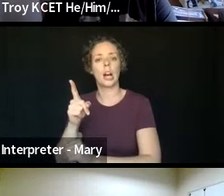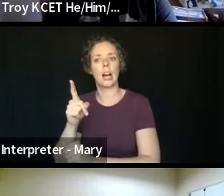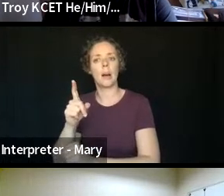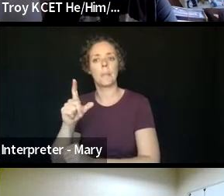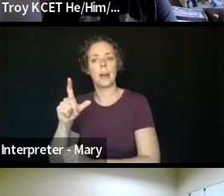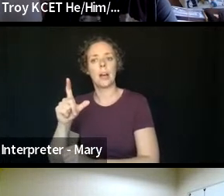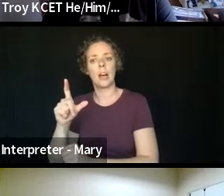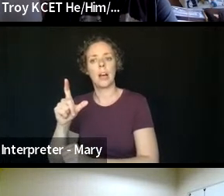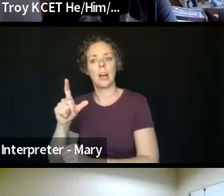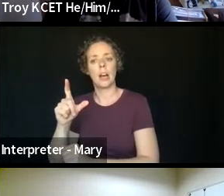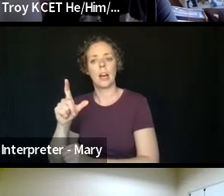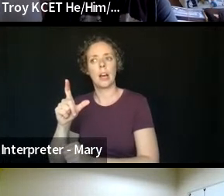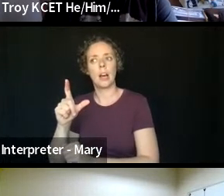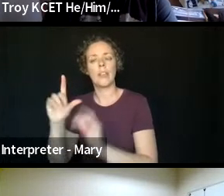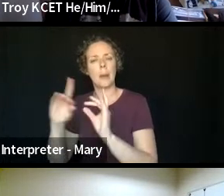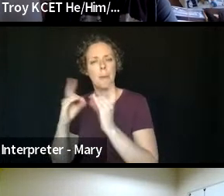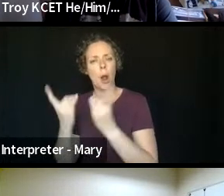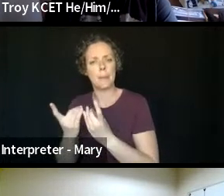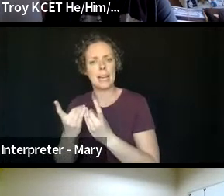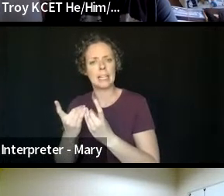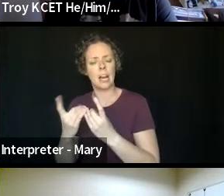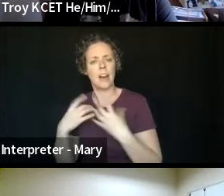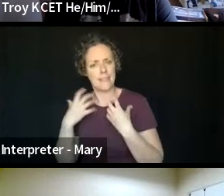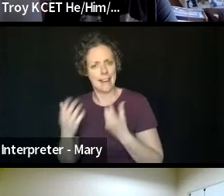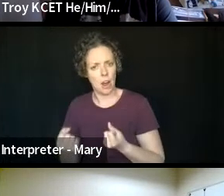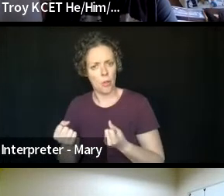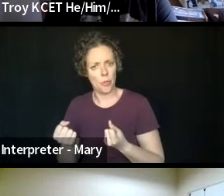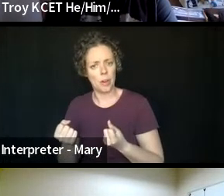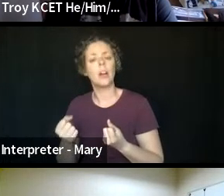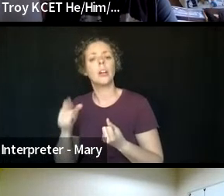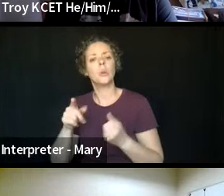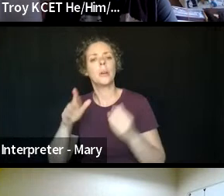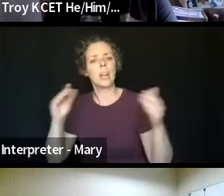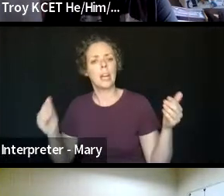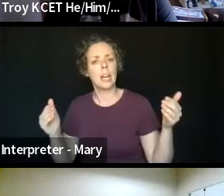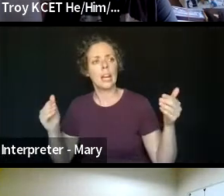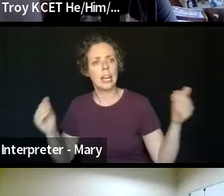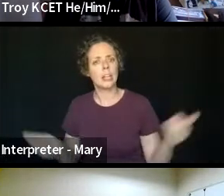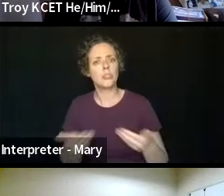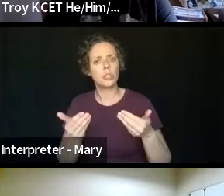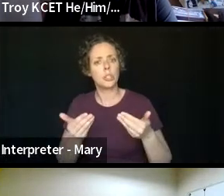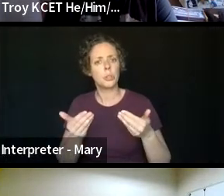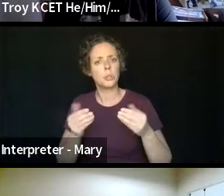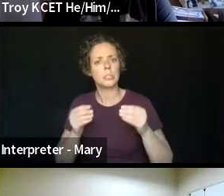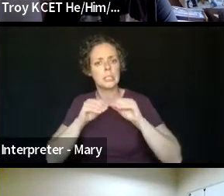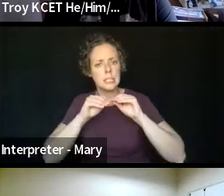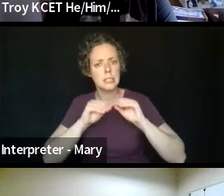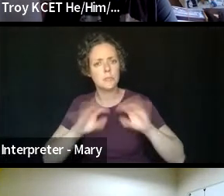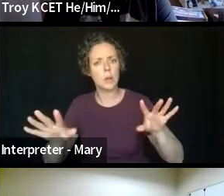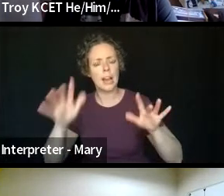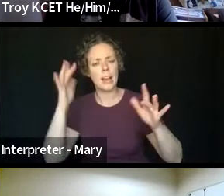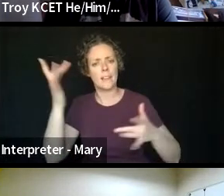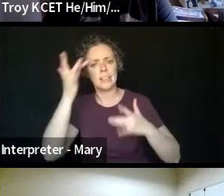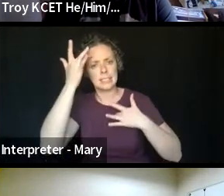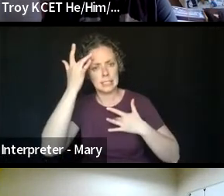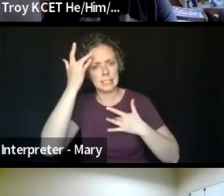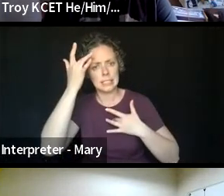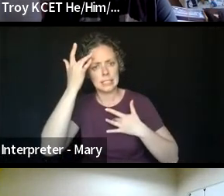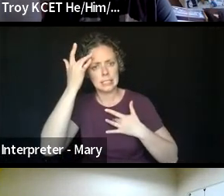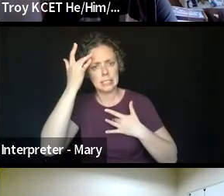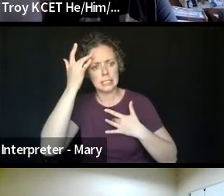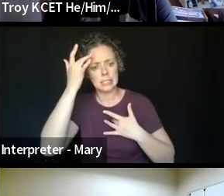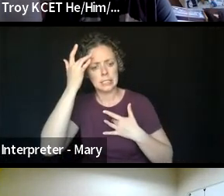officers to prevent the introduction and spread of infectious or contagious diseases,